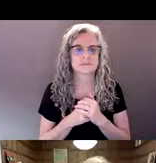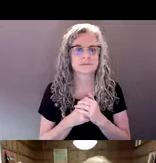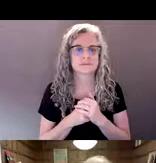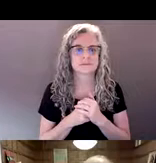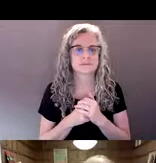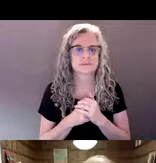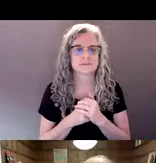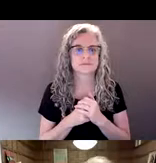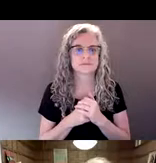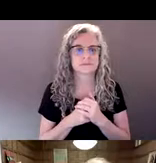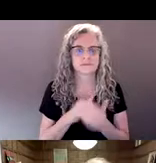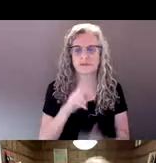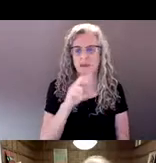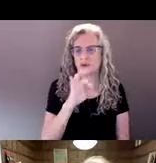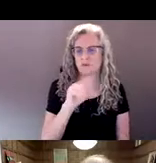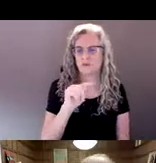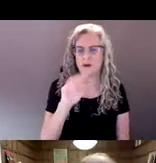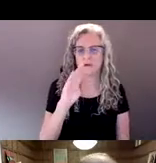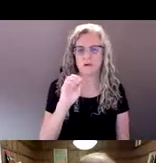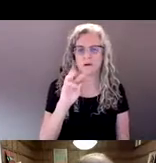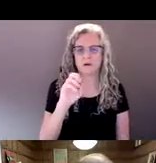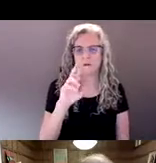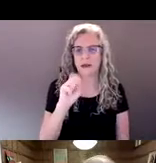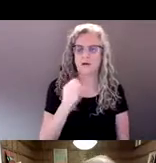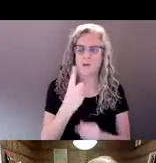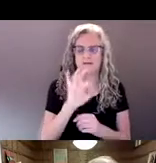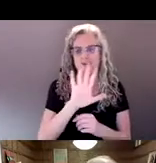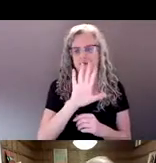This was one of Robert Bauer's last social media posts.